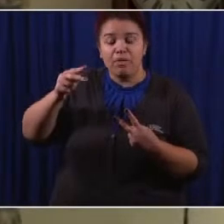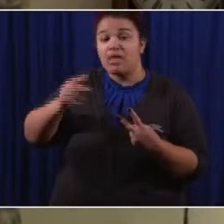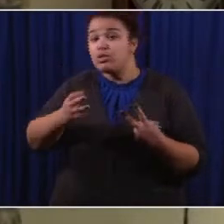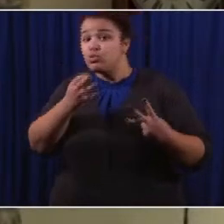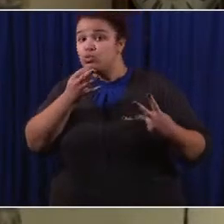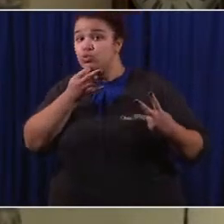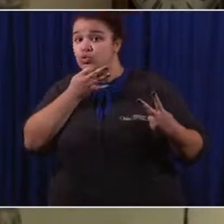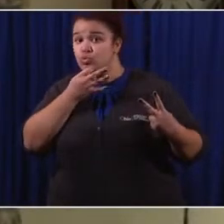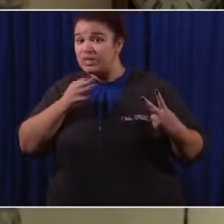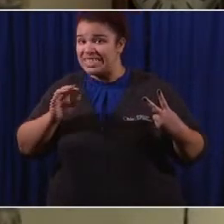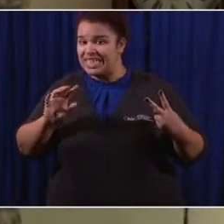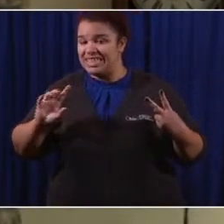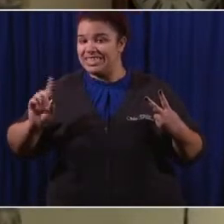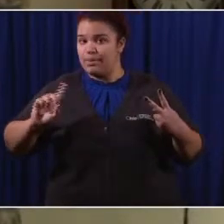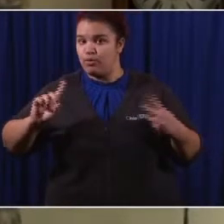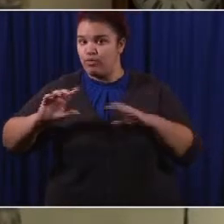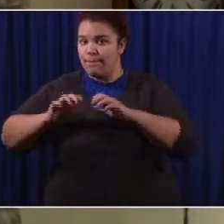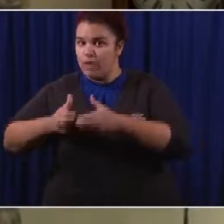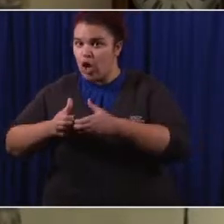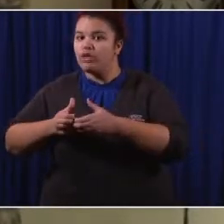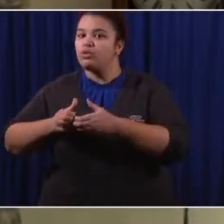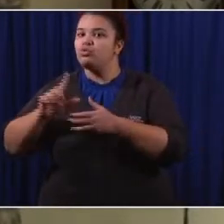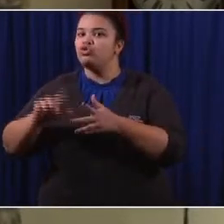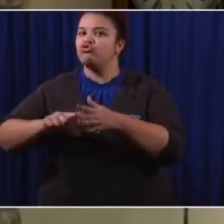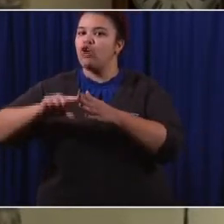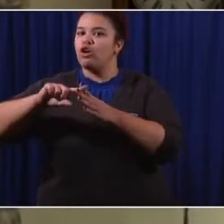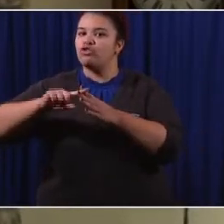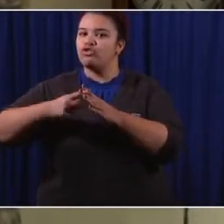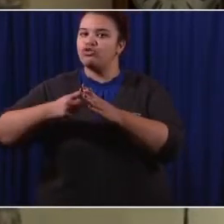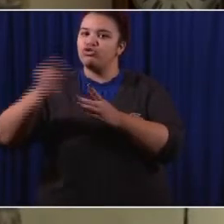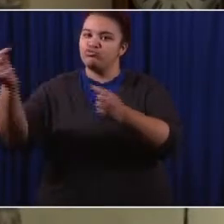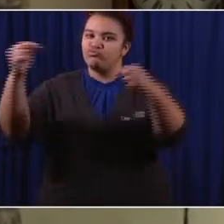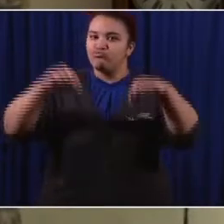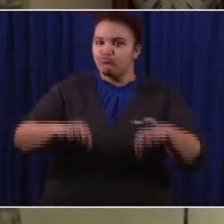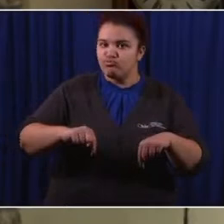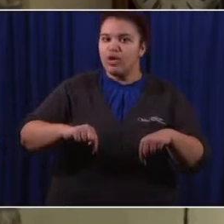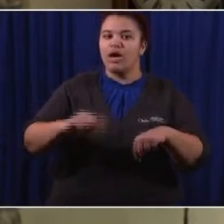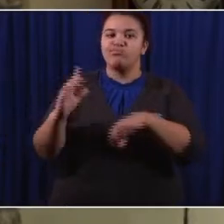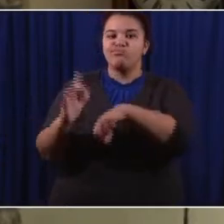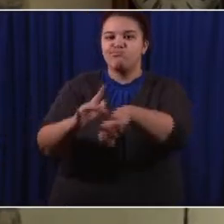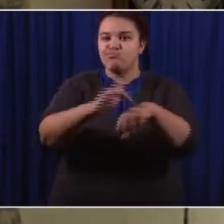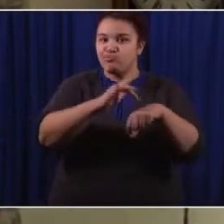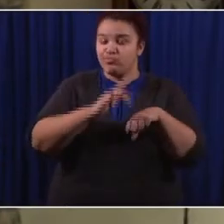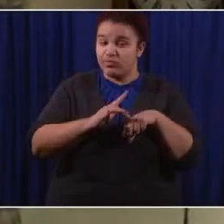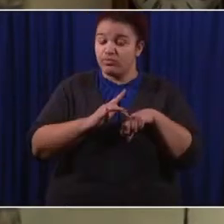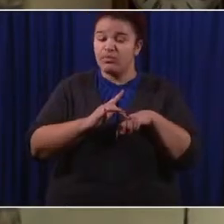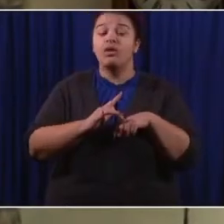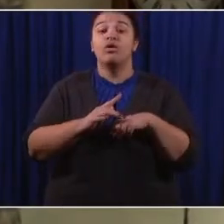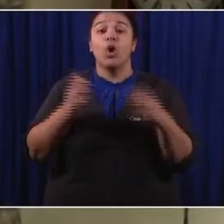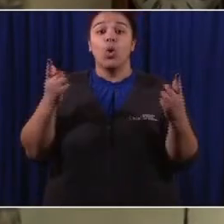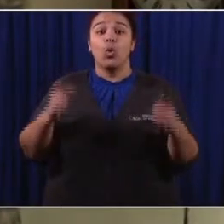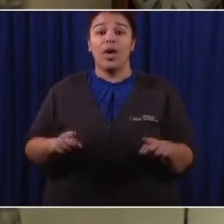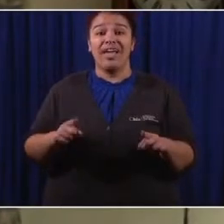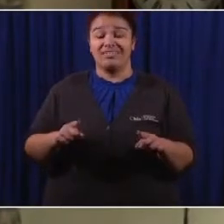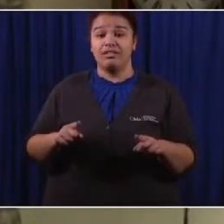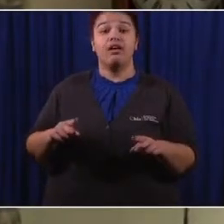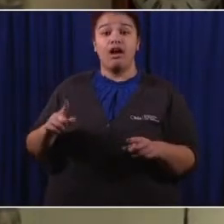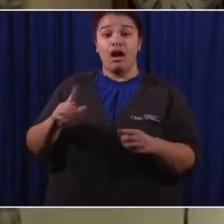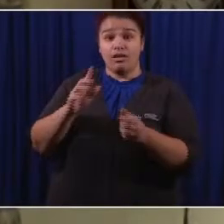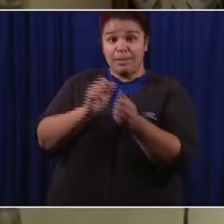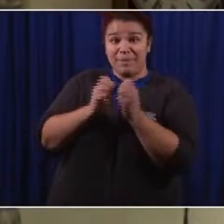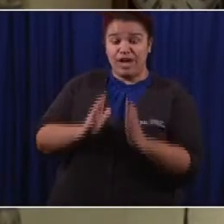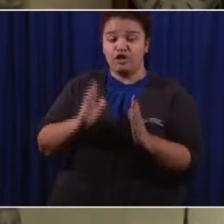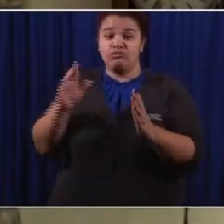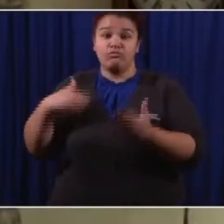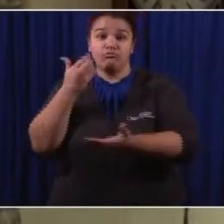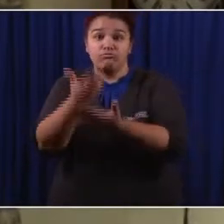their, events in Ohio. These typically draw large gatherings. And if you look at the